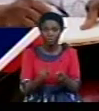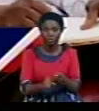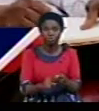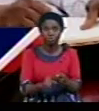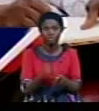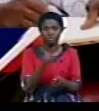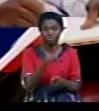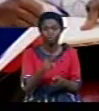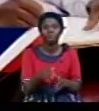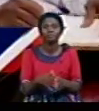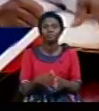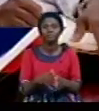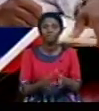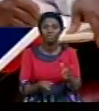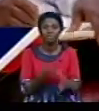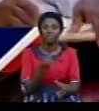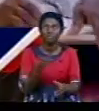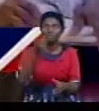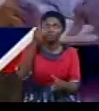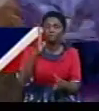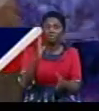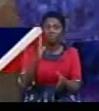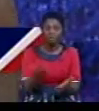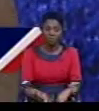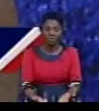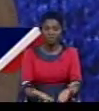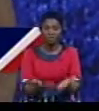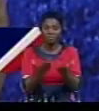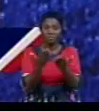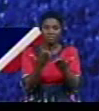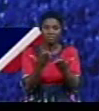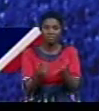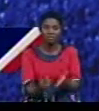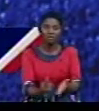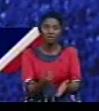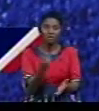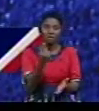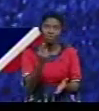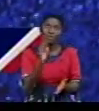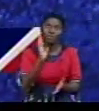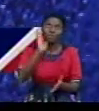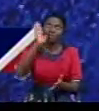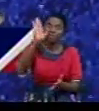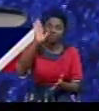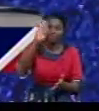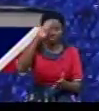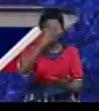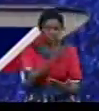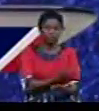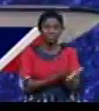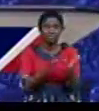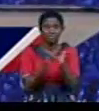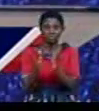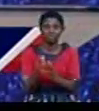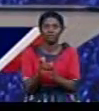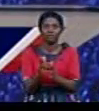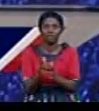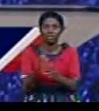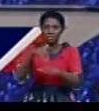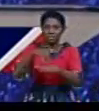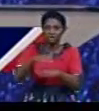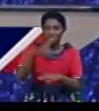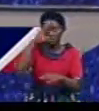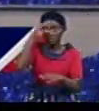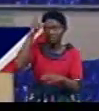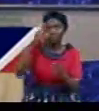restored his son Jesus that's the name that's the name Jesus sent him to bless you